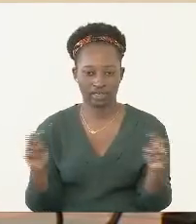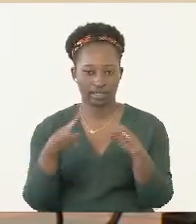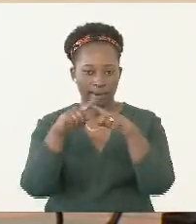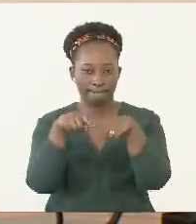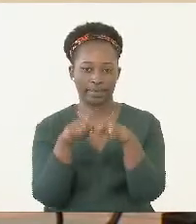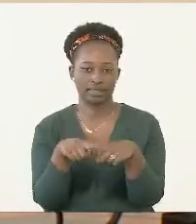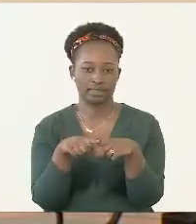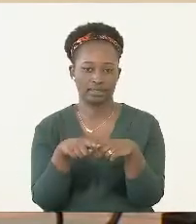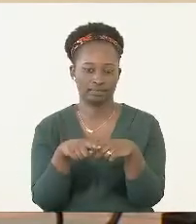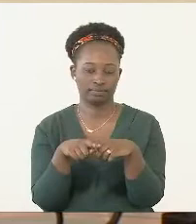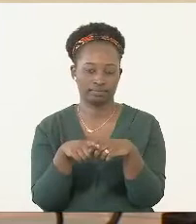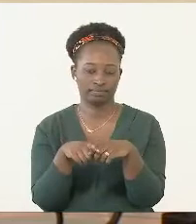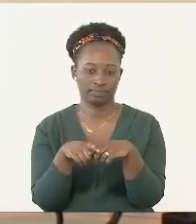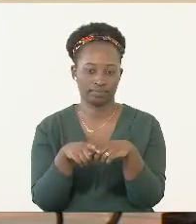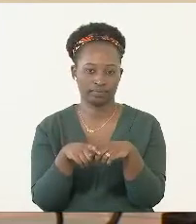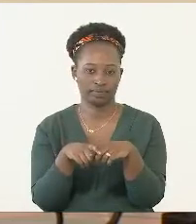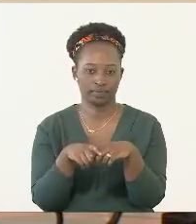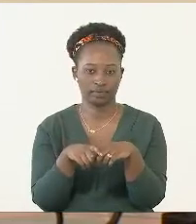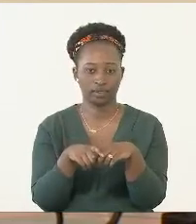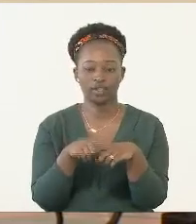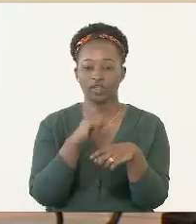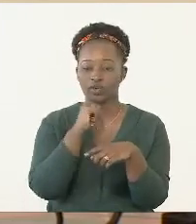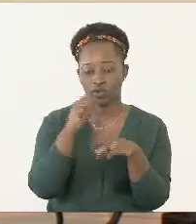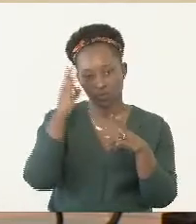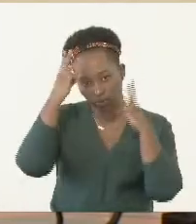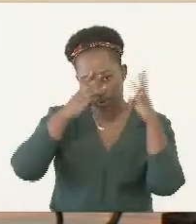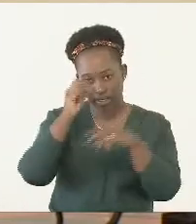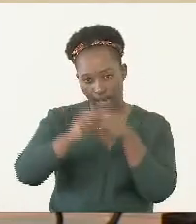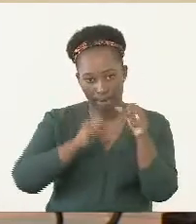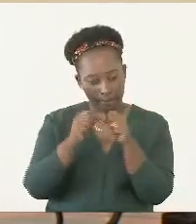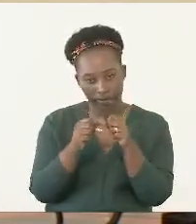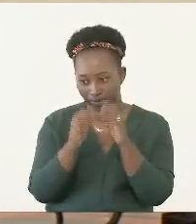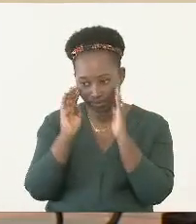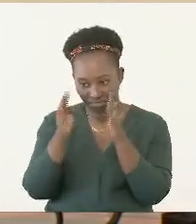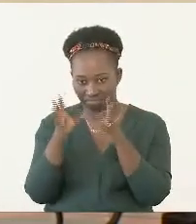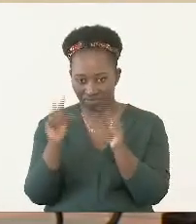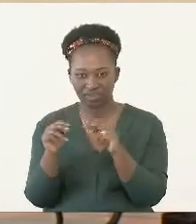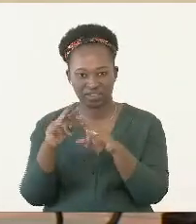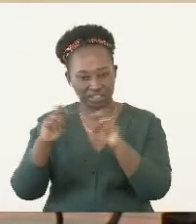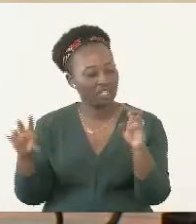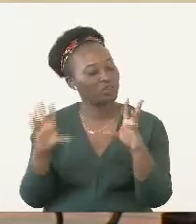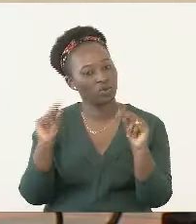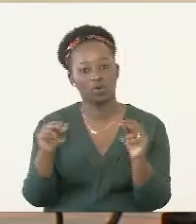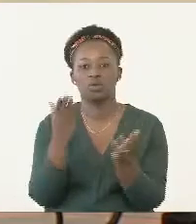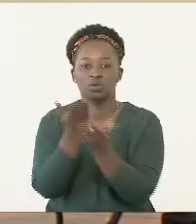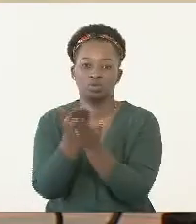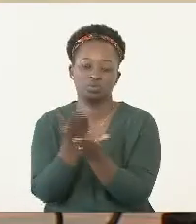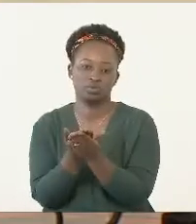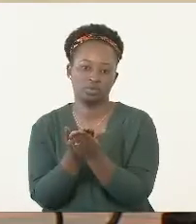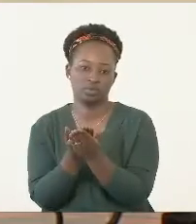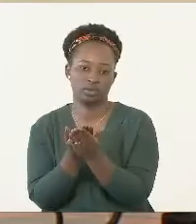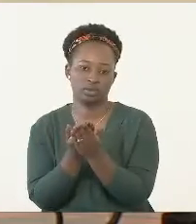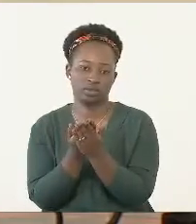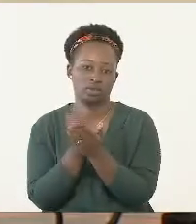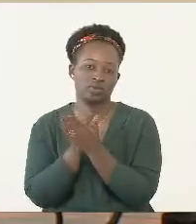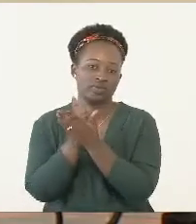research-based kind of. So do not get worried about, I'm not at the university so I can do research. It is a requirement, and it's how we grow